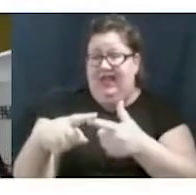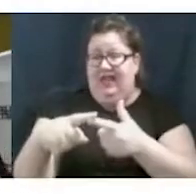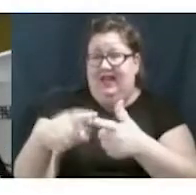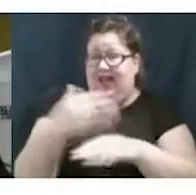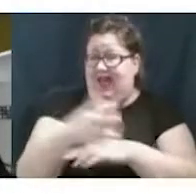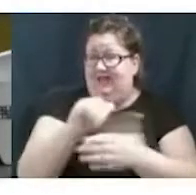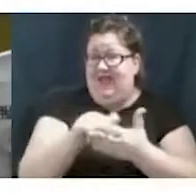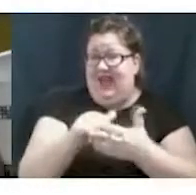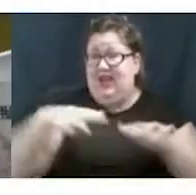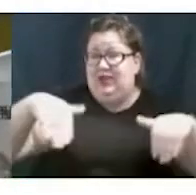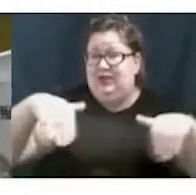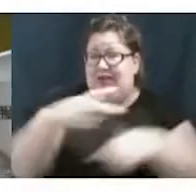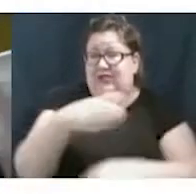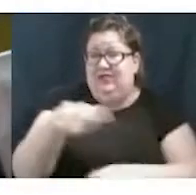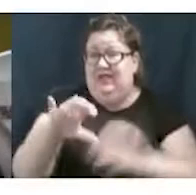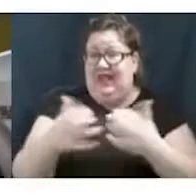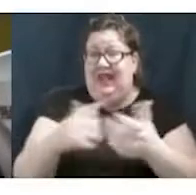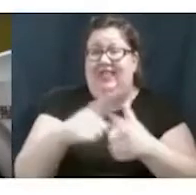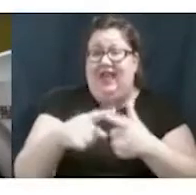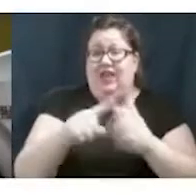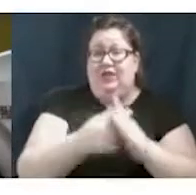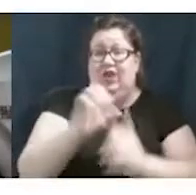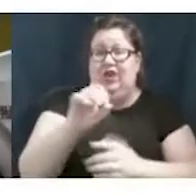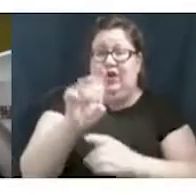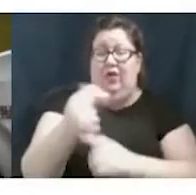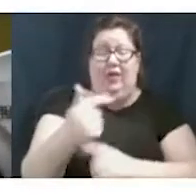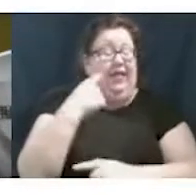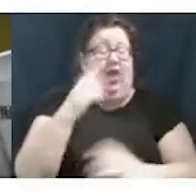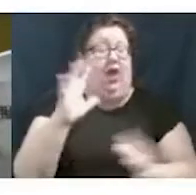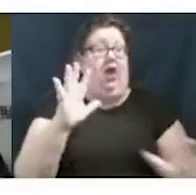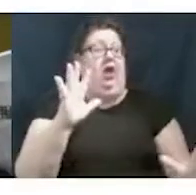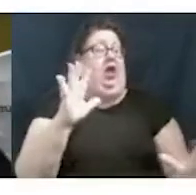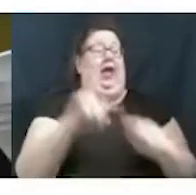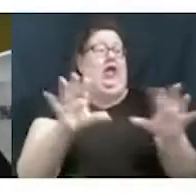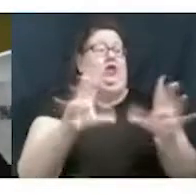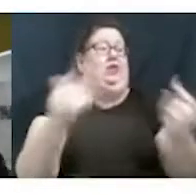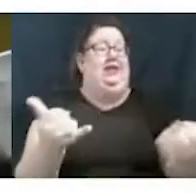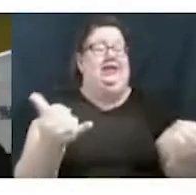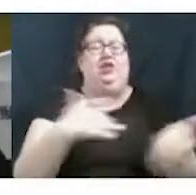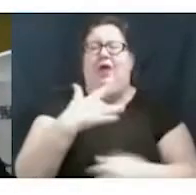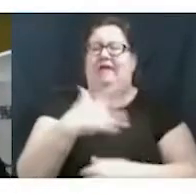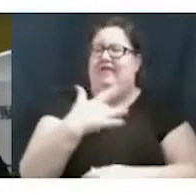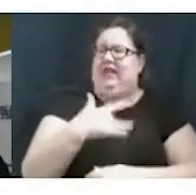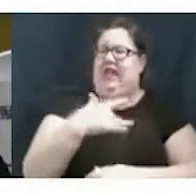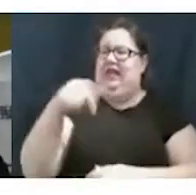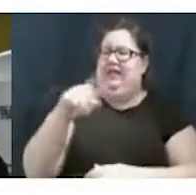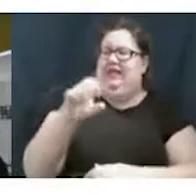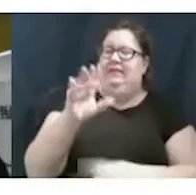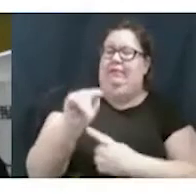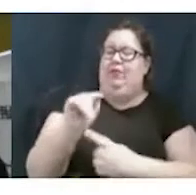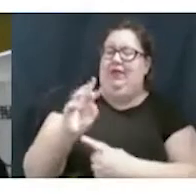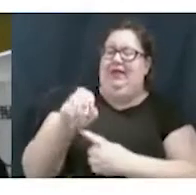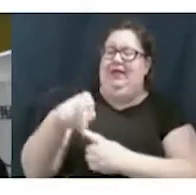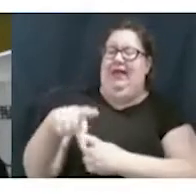them to transfer out of the class, you start coding and they're like, I can't do this. So I feel like this boot camp really